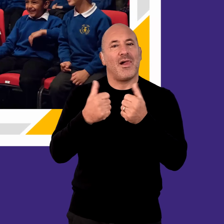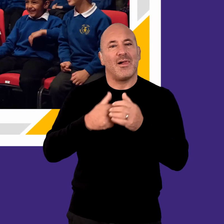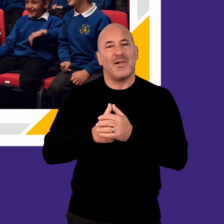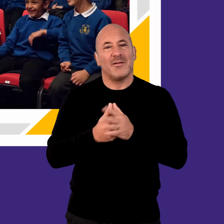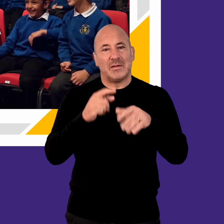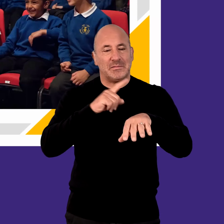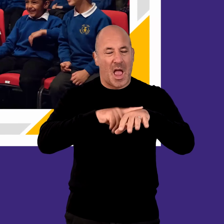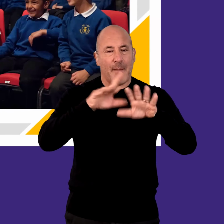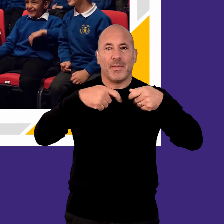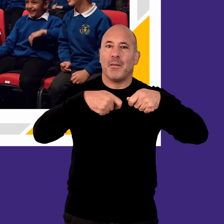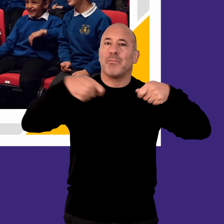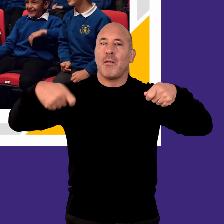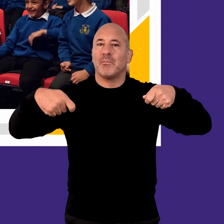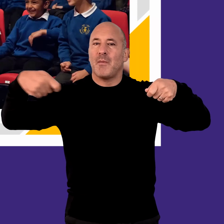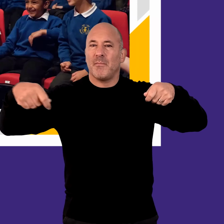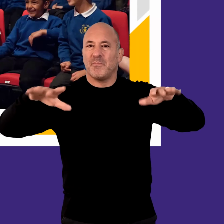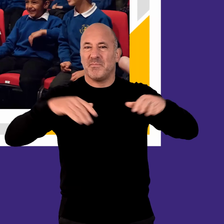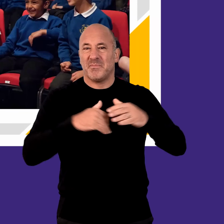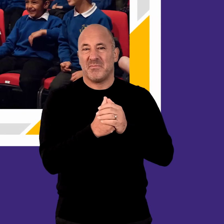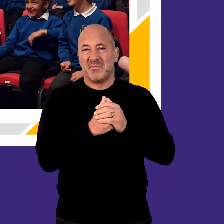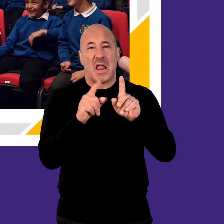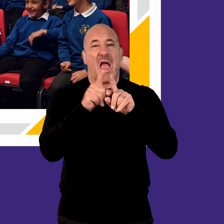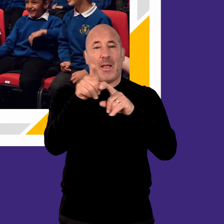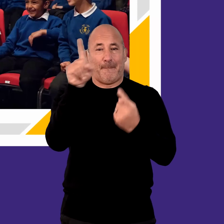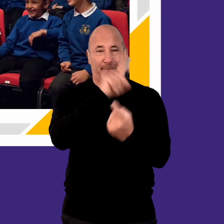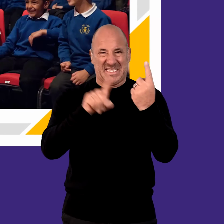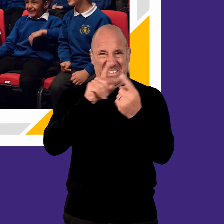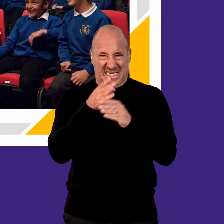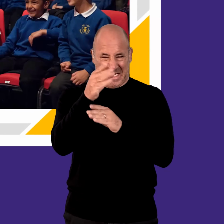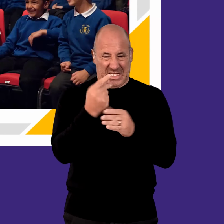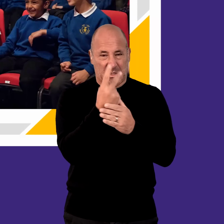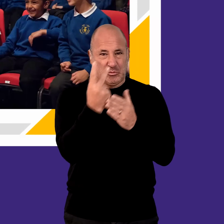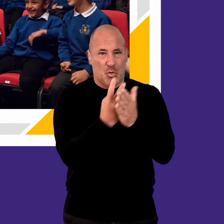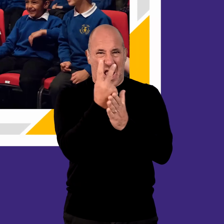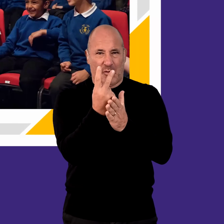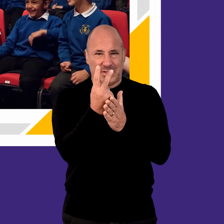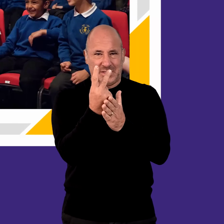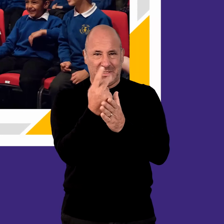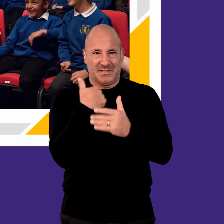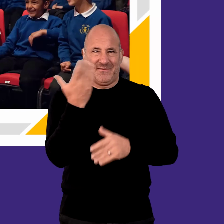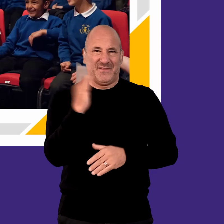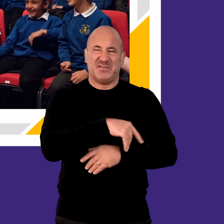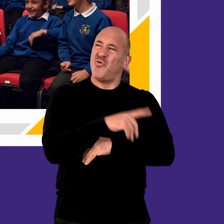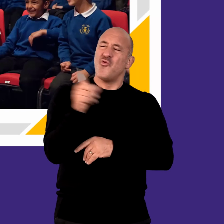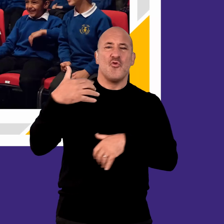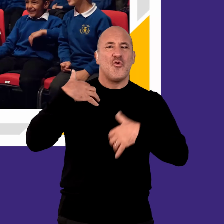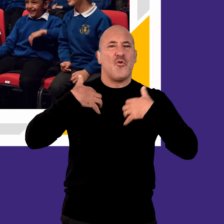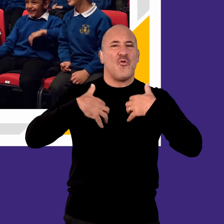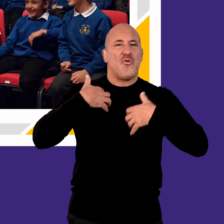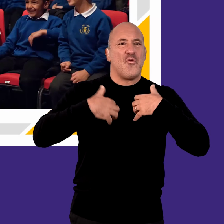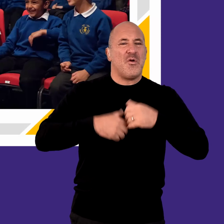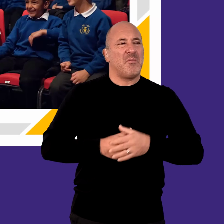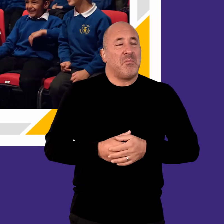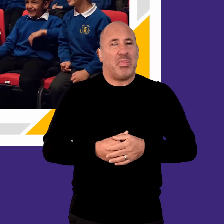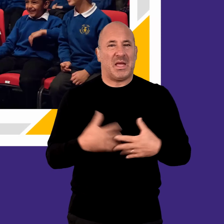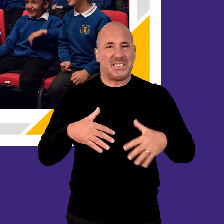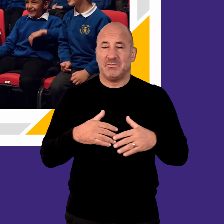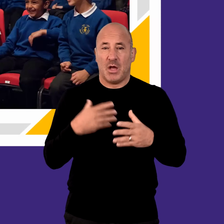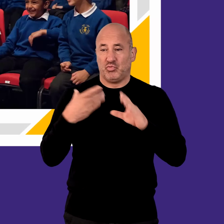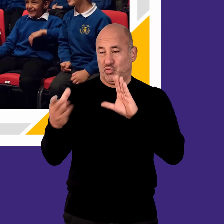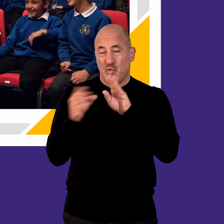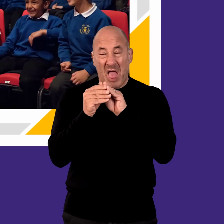to know people. Having a bit of extended time, you can go to a meeting for a couple of hours and you can come away thinking, oh,